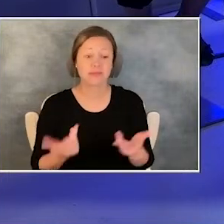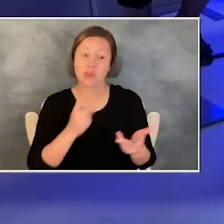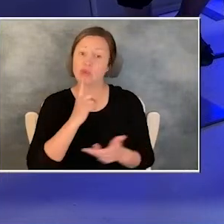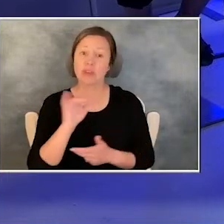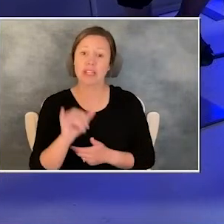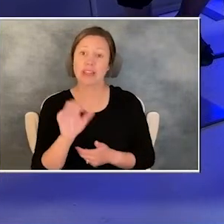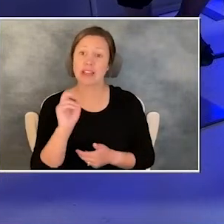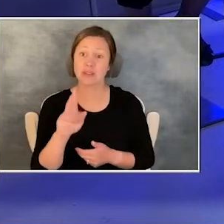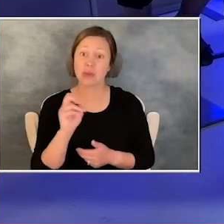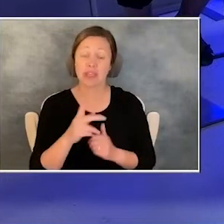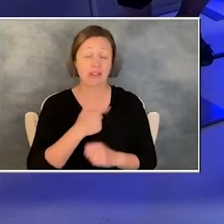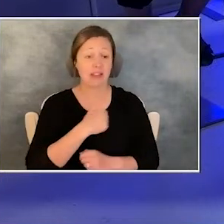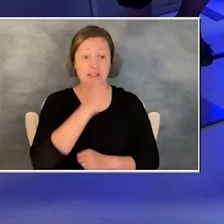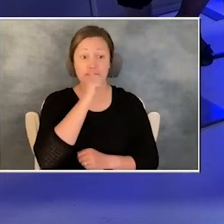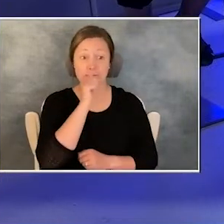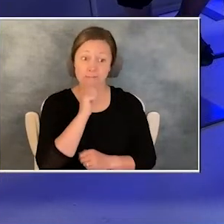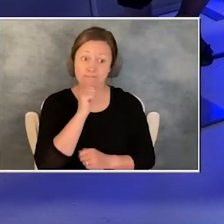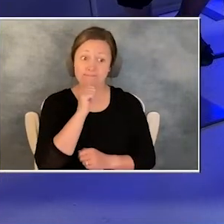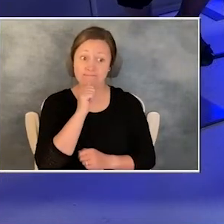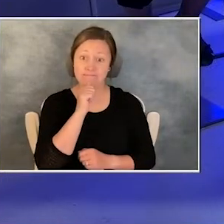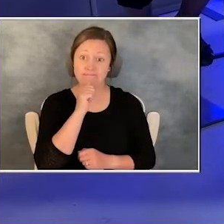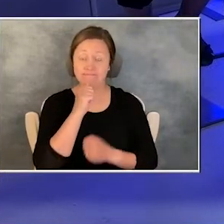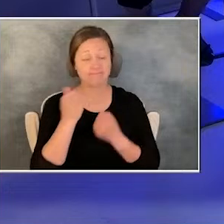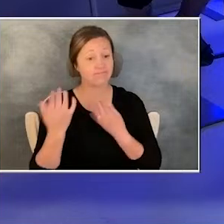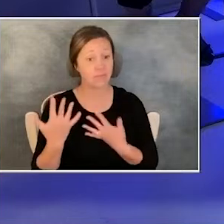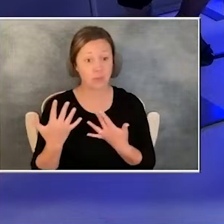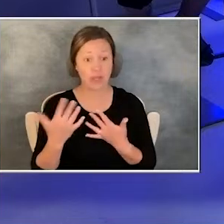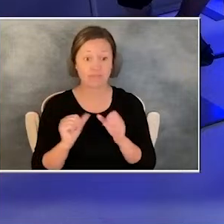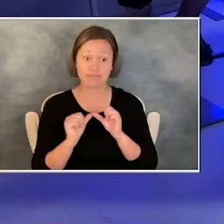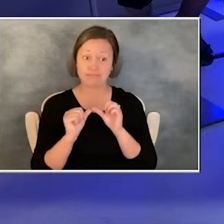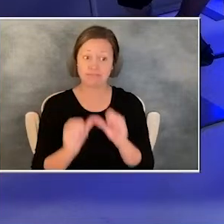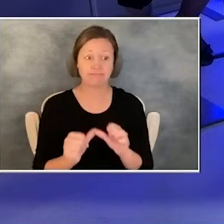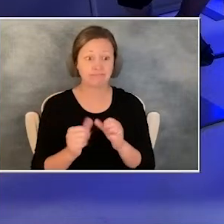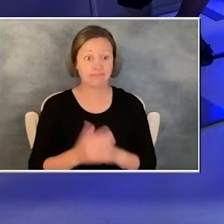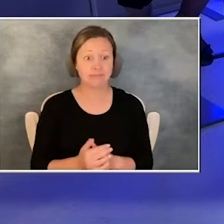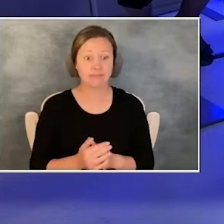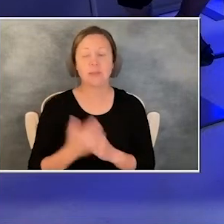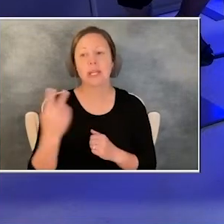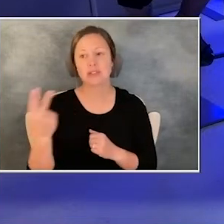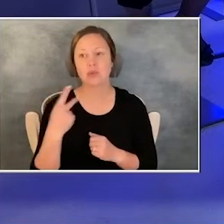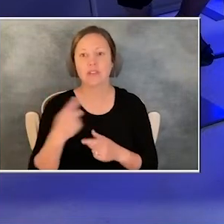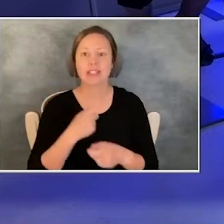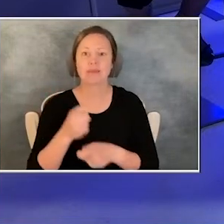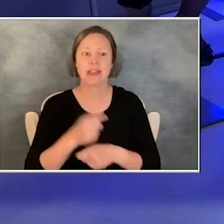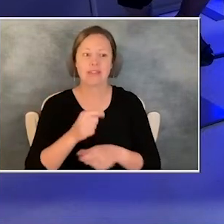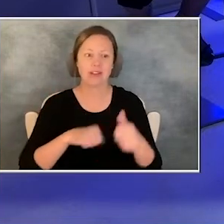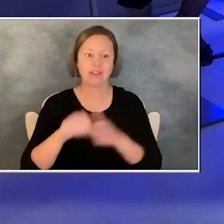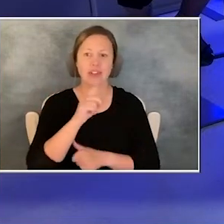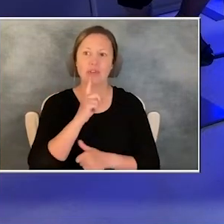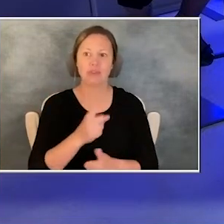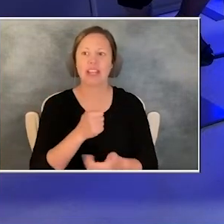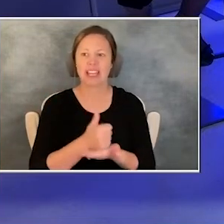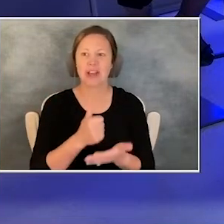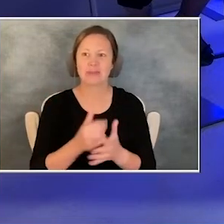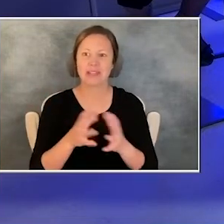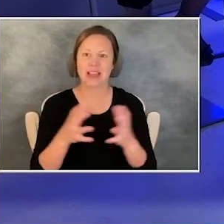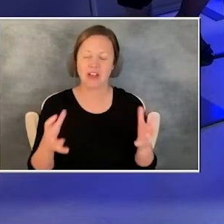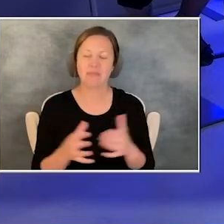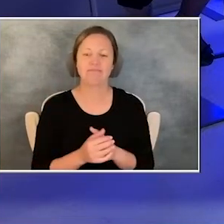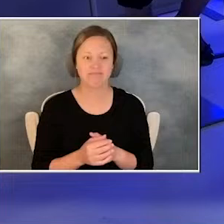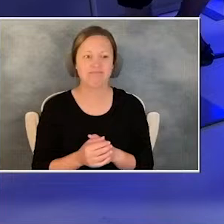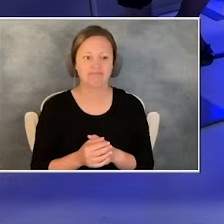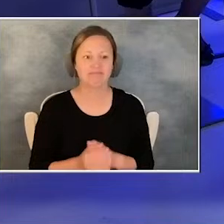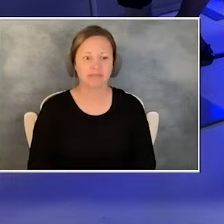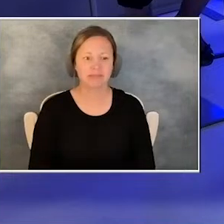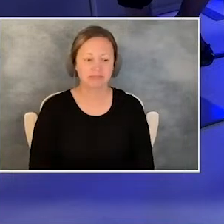it. And then I give you a zinger. Yeah, we make fun of each other, and that helps. And life gets It's our back- love language. It is our love language.